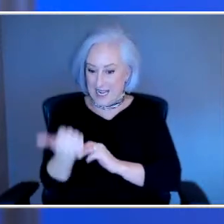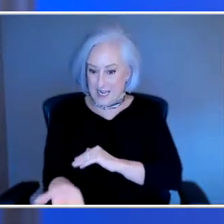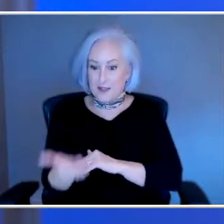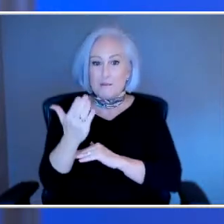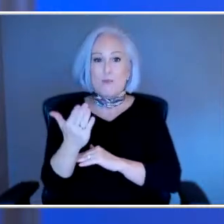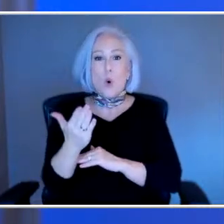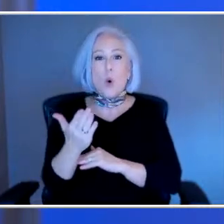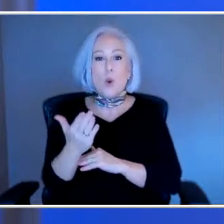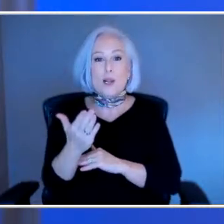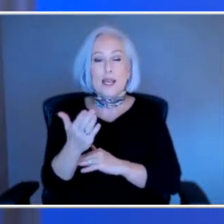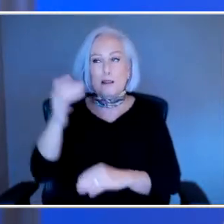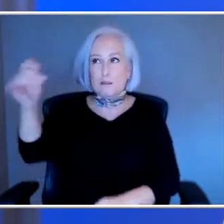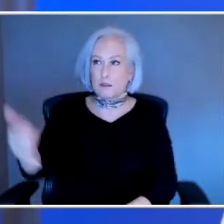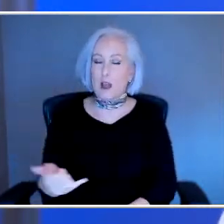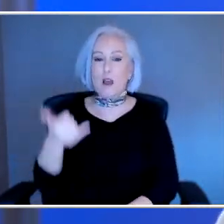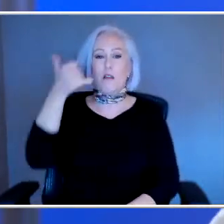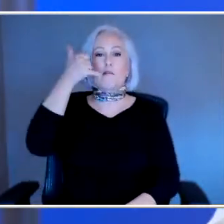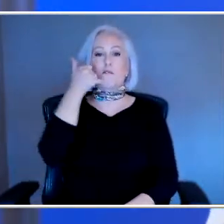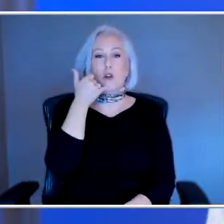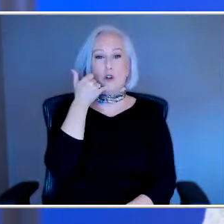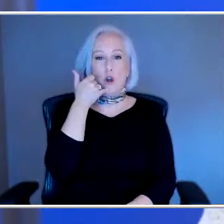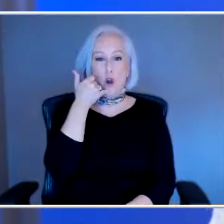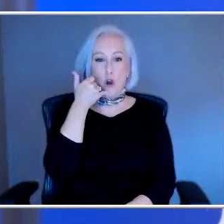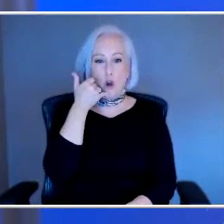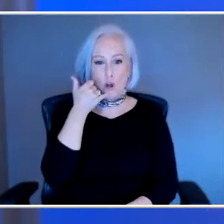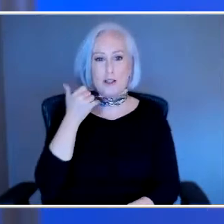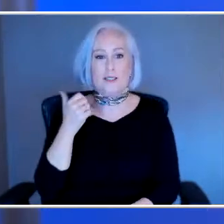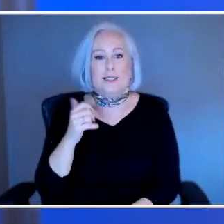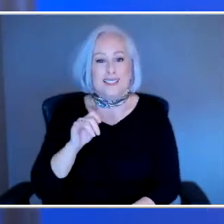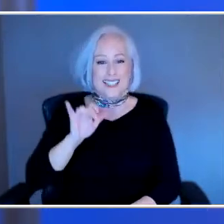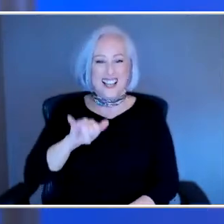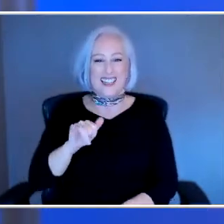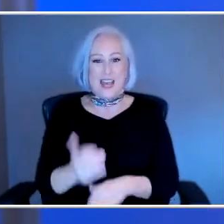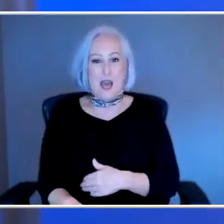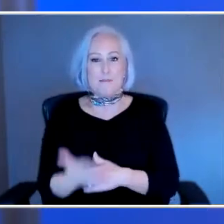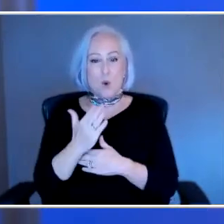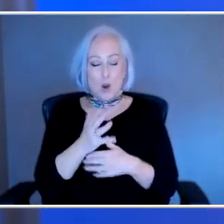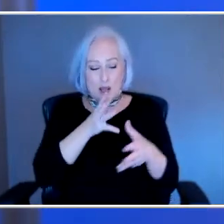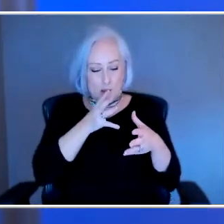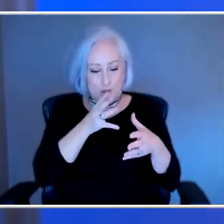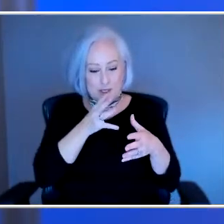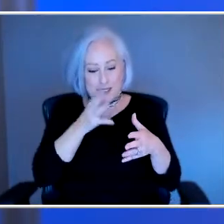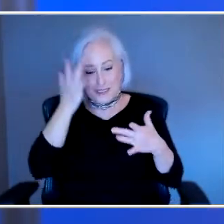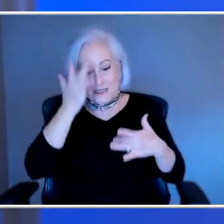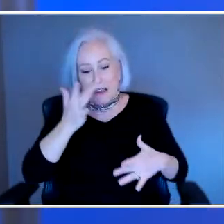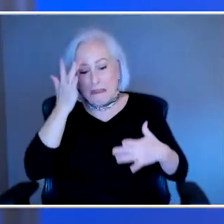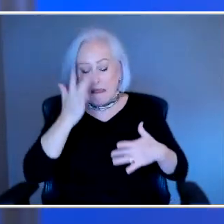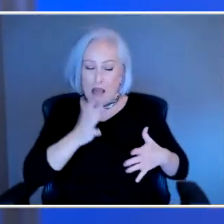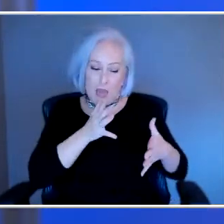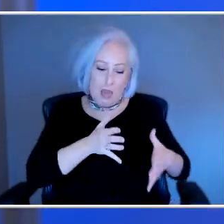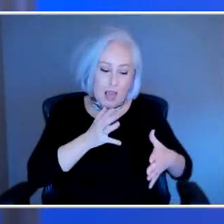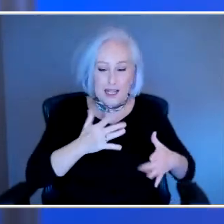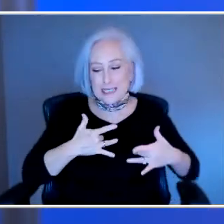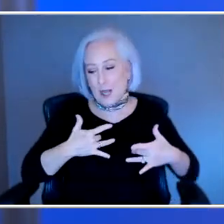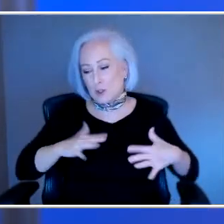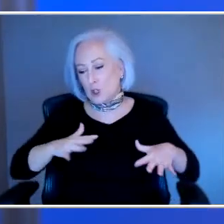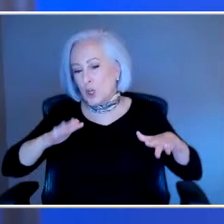had already, gotten sick that morning because I was so nervous about what was to happen that day. And when I got her